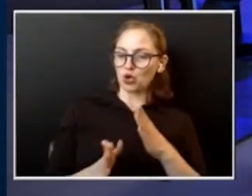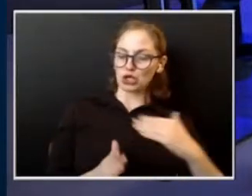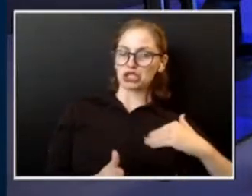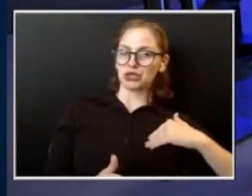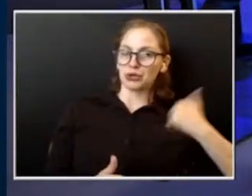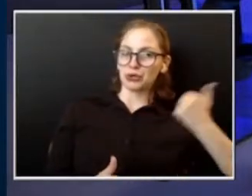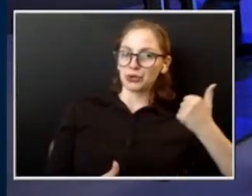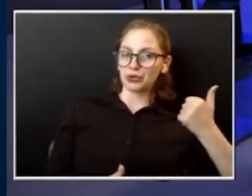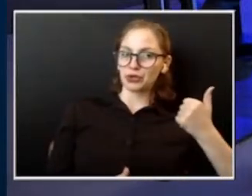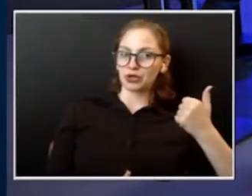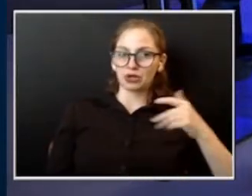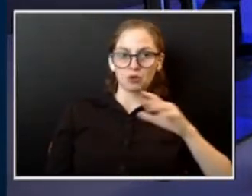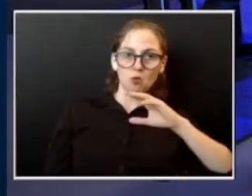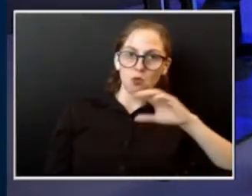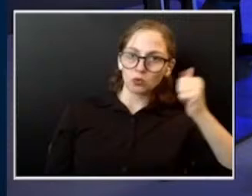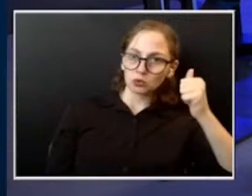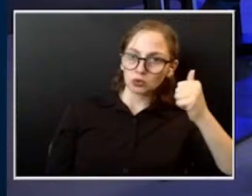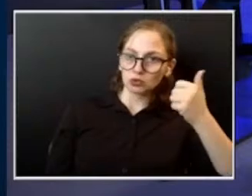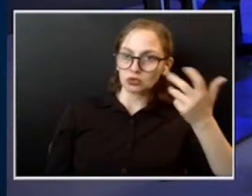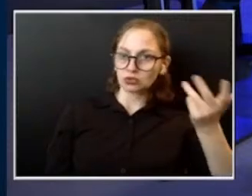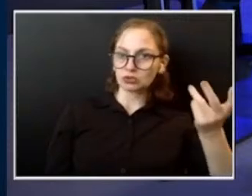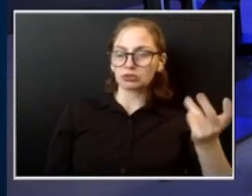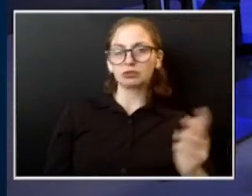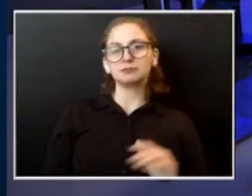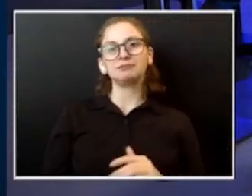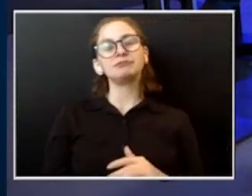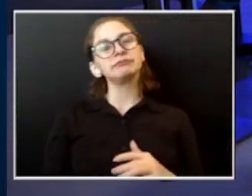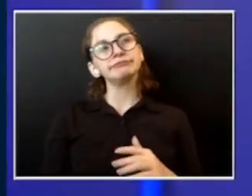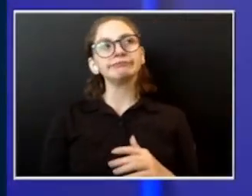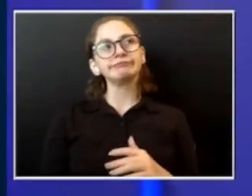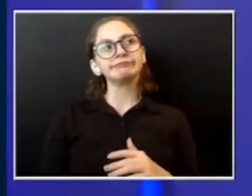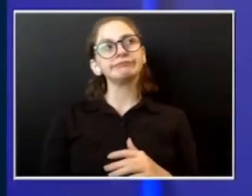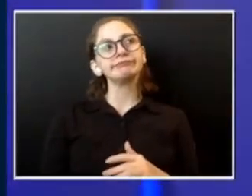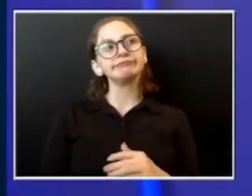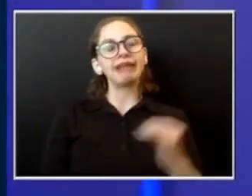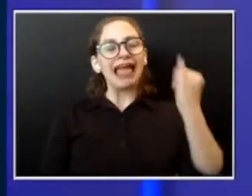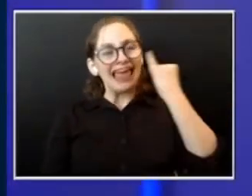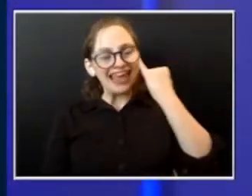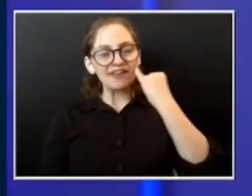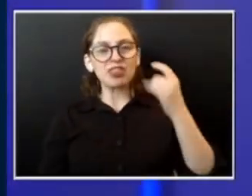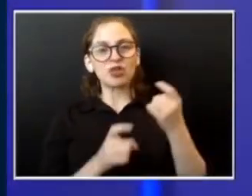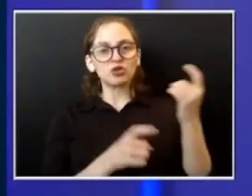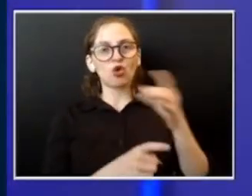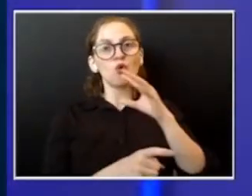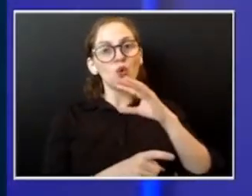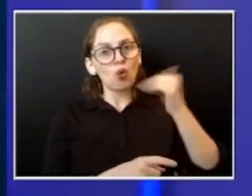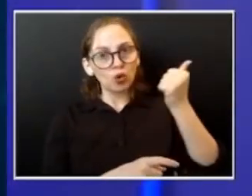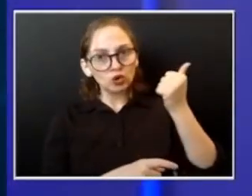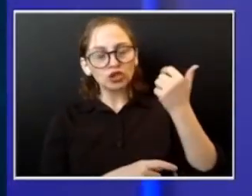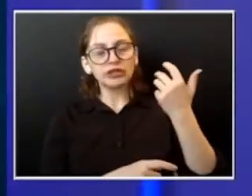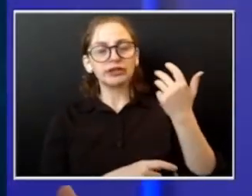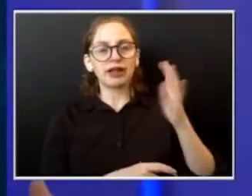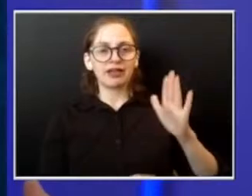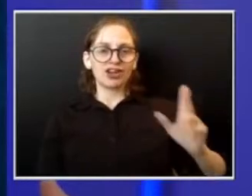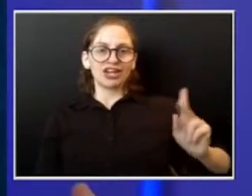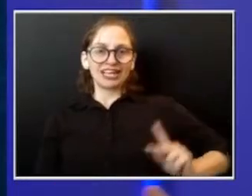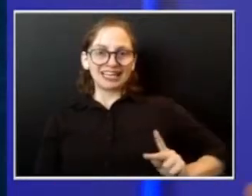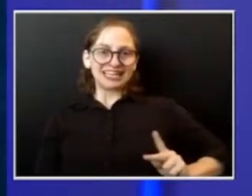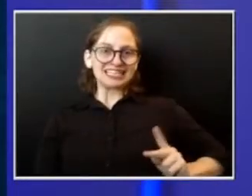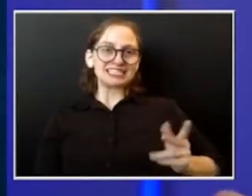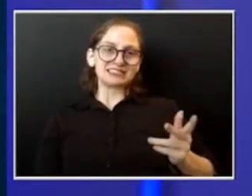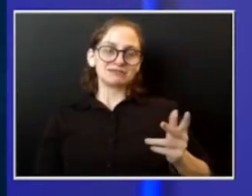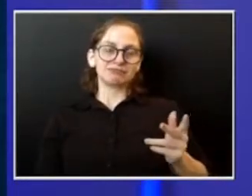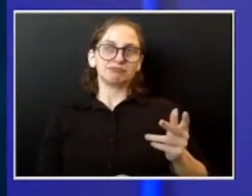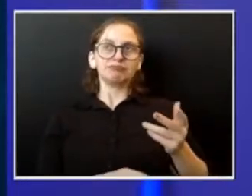older? Yeah, the kidneys do have a shelf life, so older donors do last less,